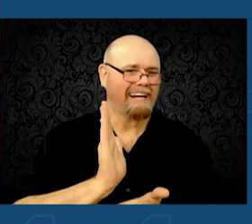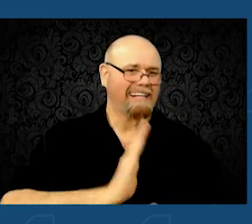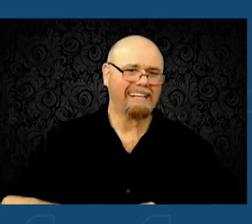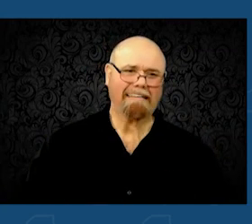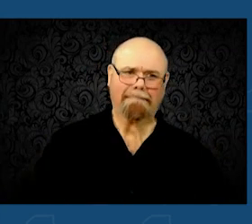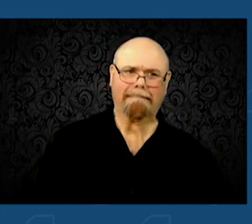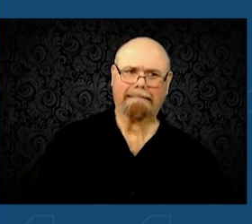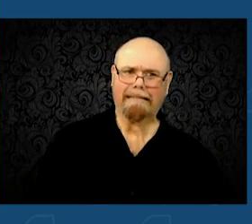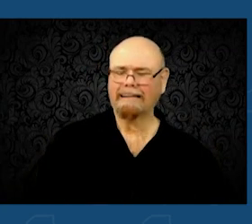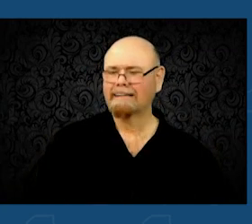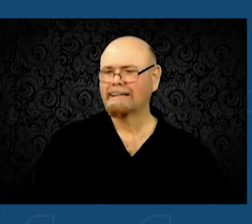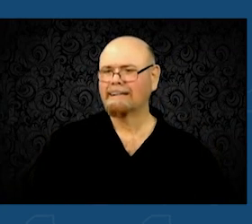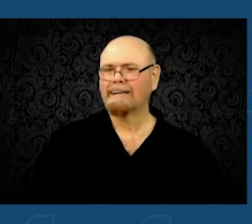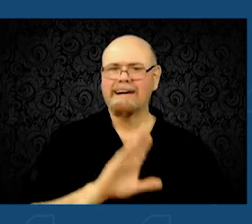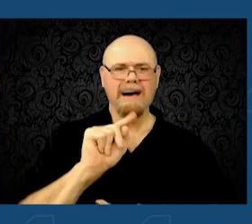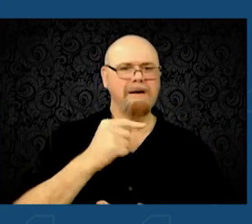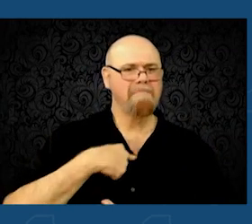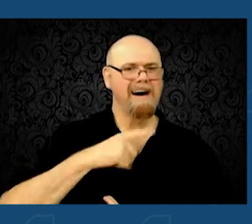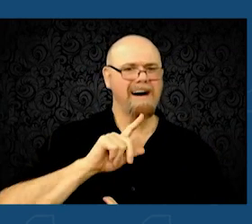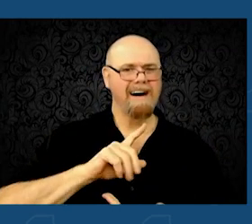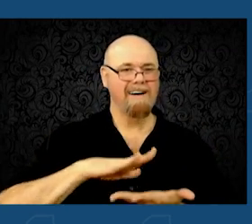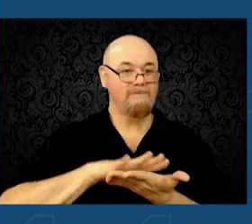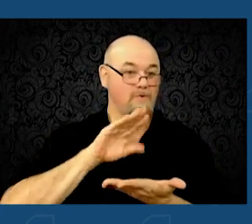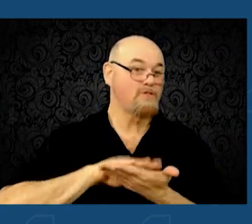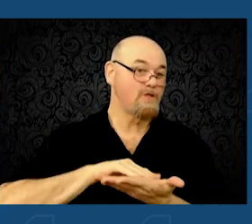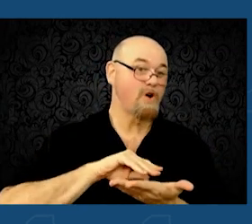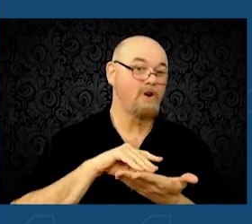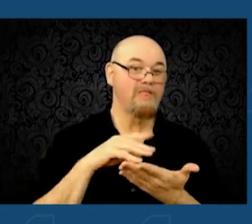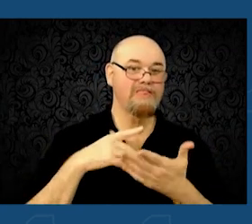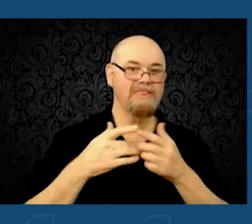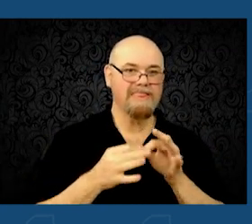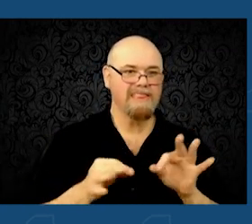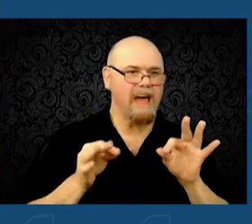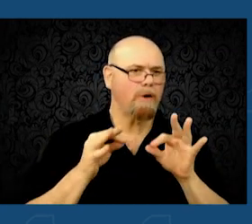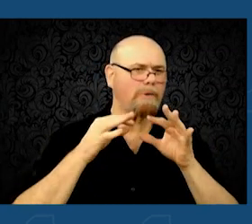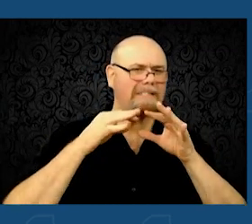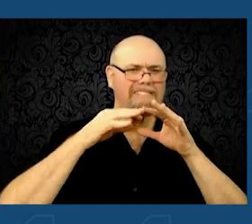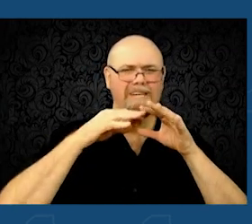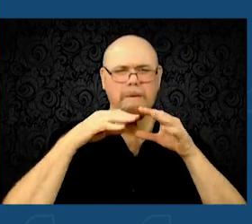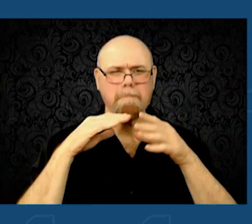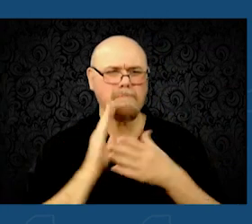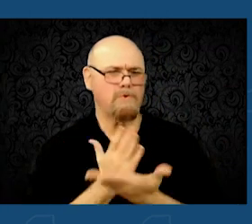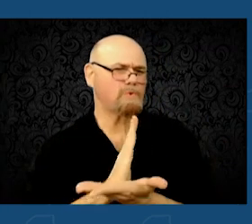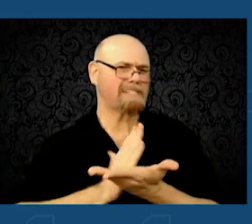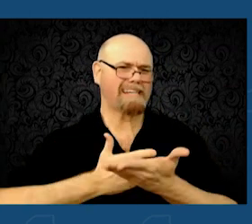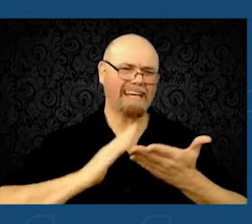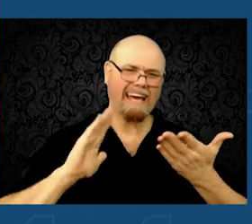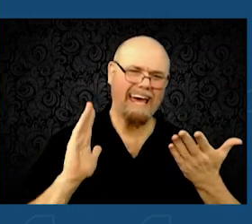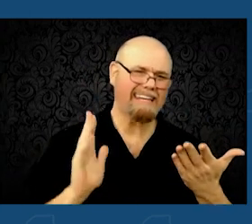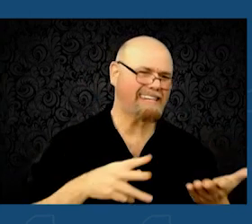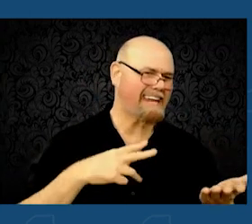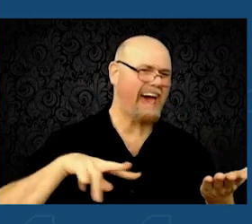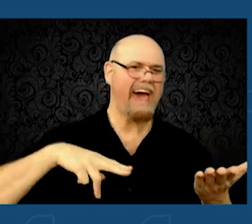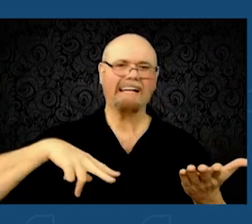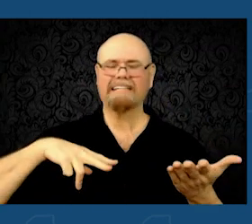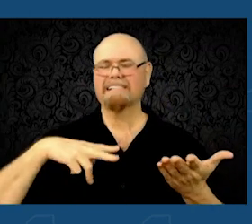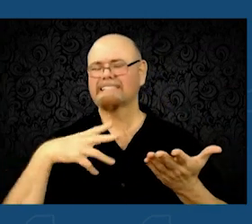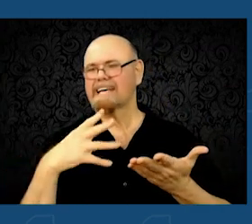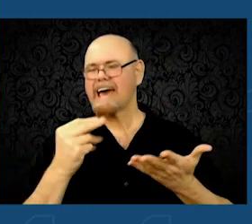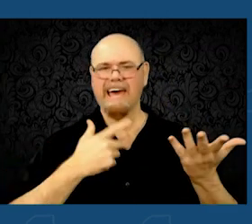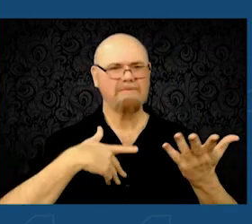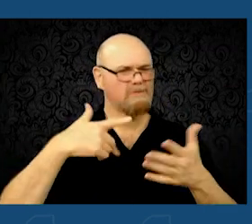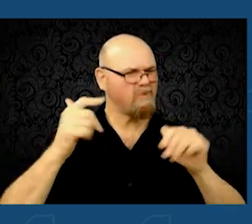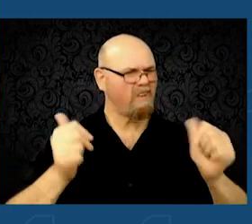But I had to learn language. We taught them music and dance in this really rundown basement. My mother was going around to